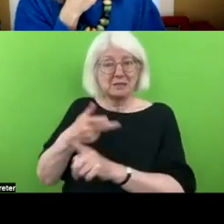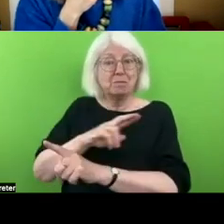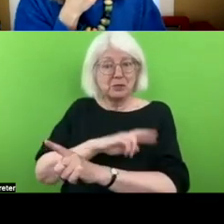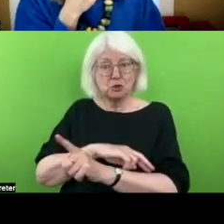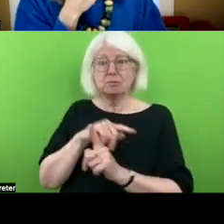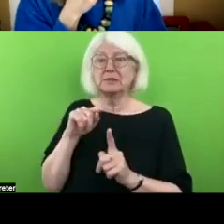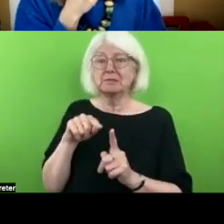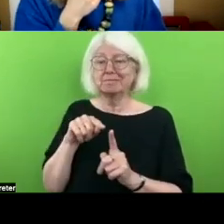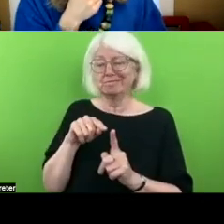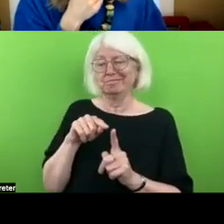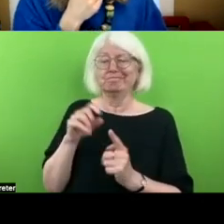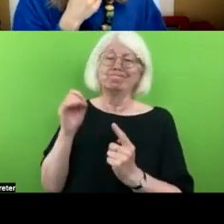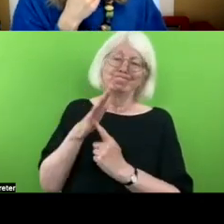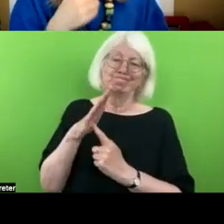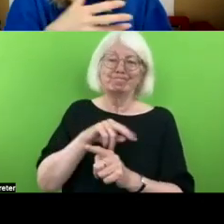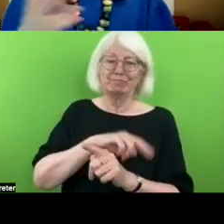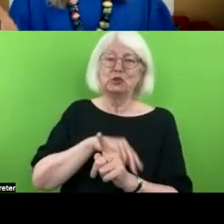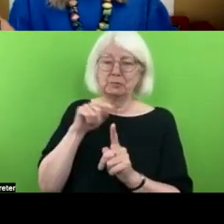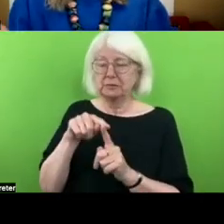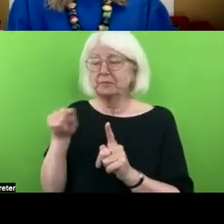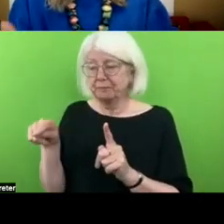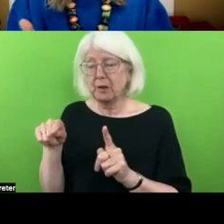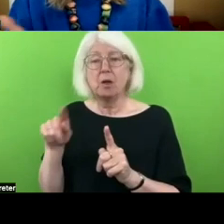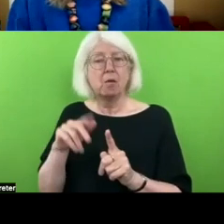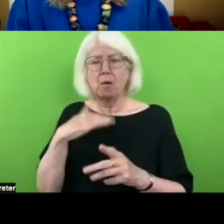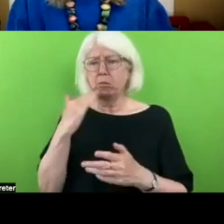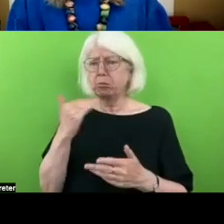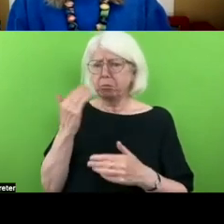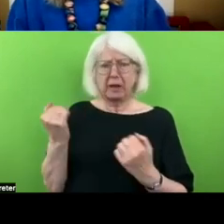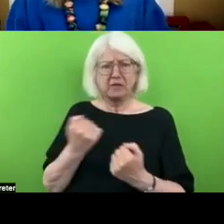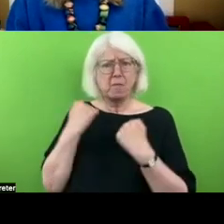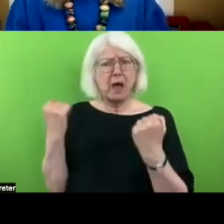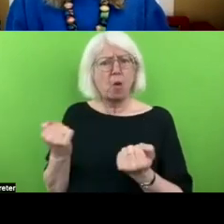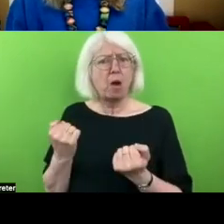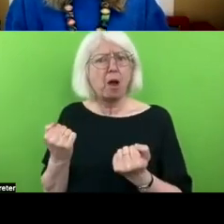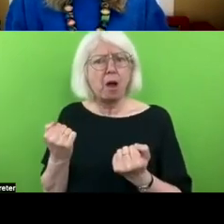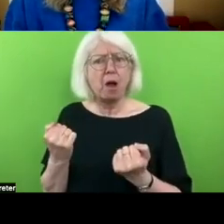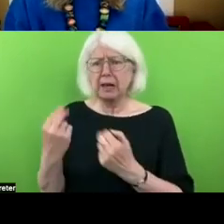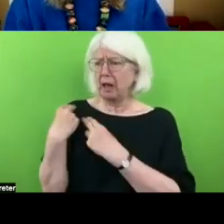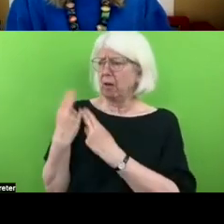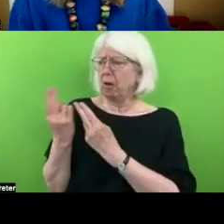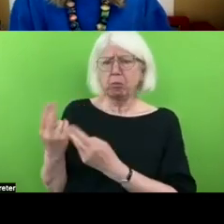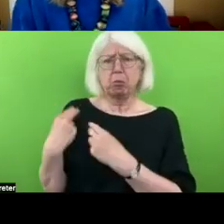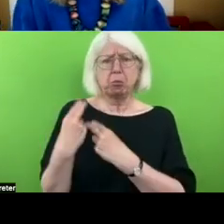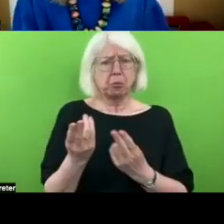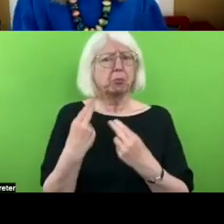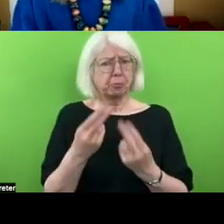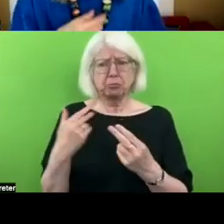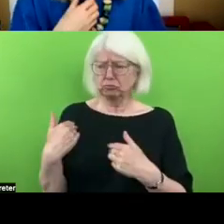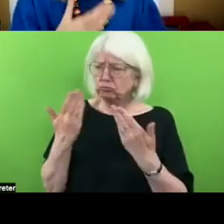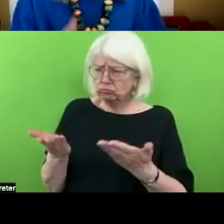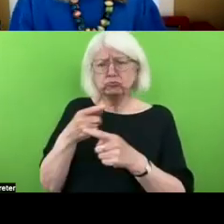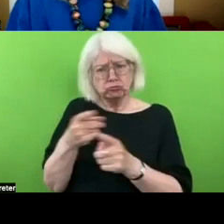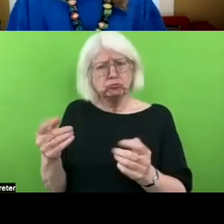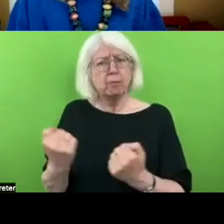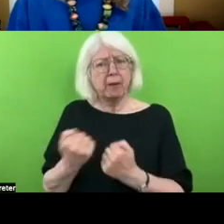interviewed talked about there being plenty of power. In fact, there was more than enough for them to give power away, which they regularly did. And